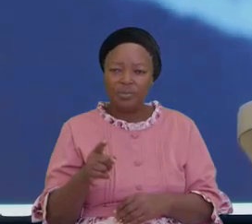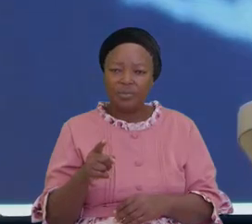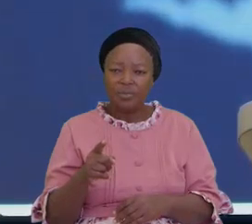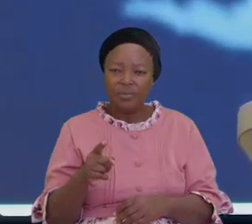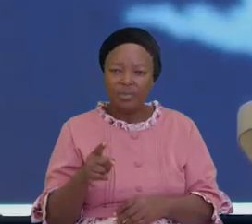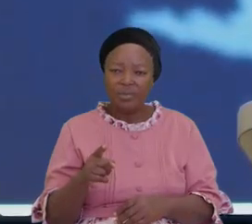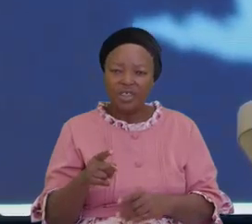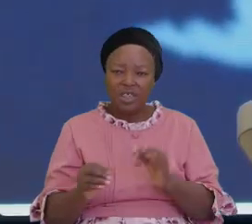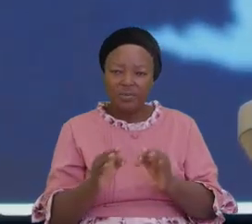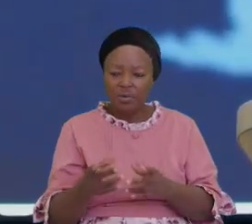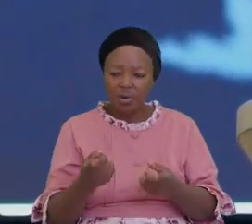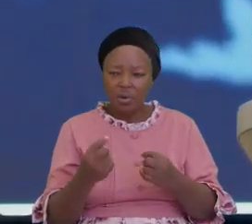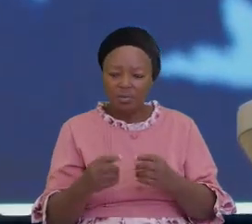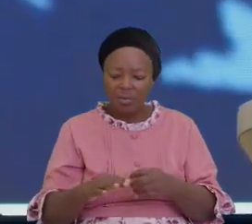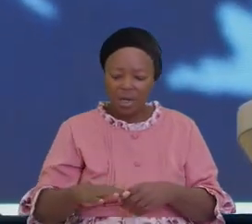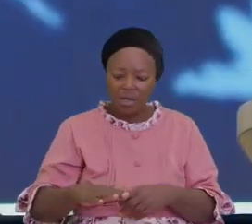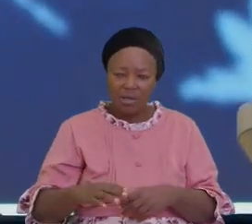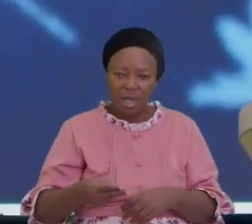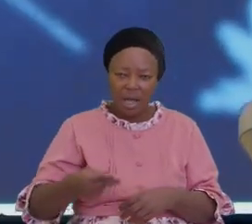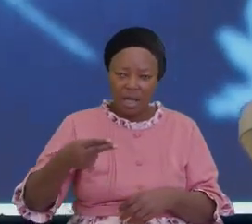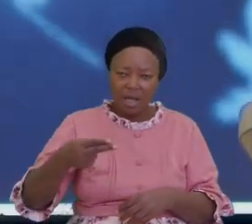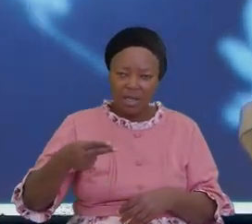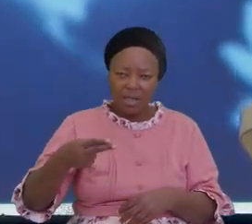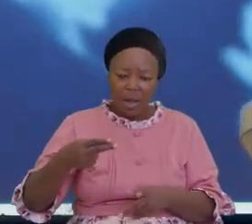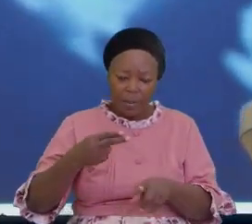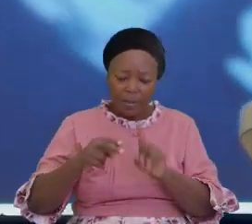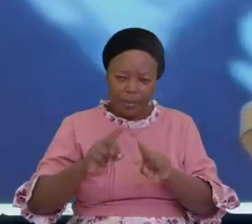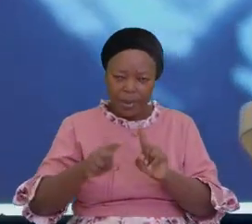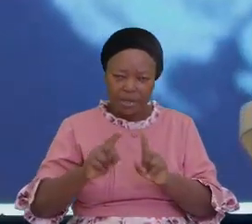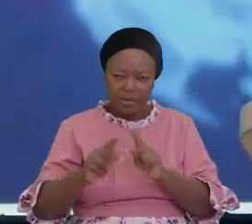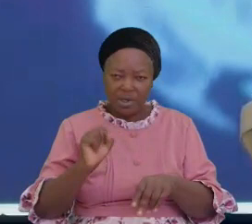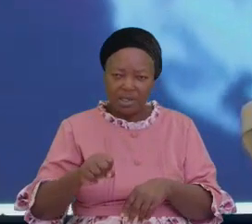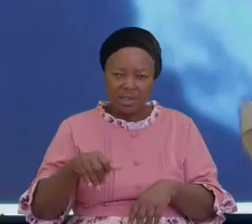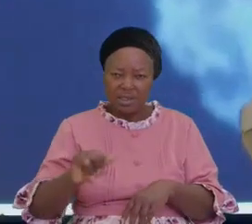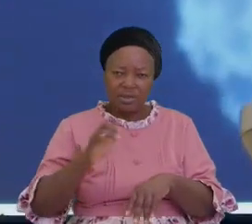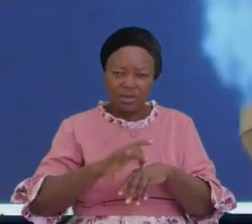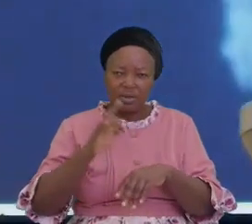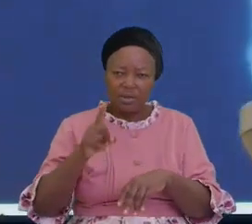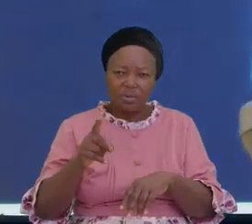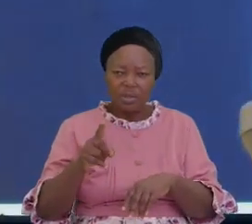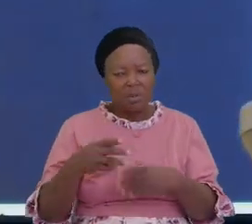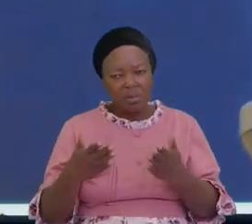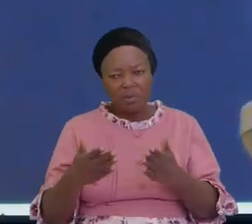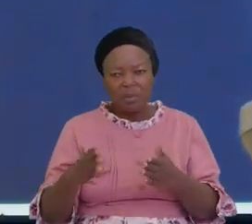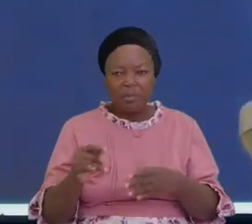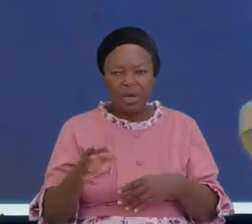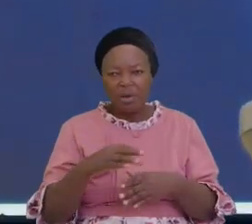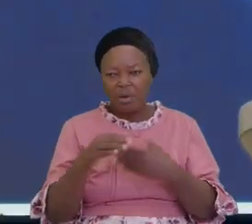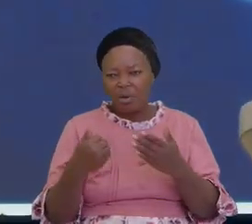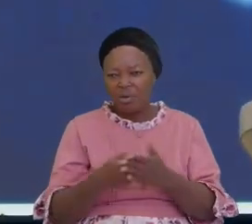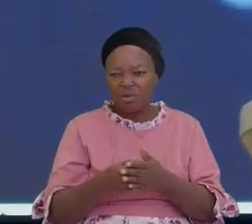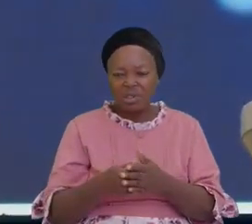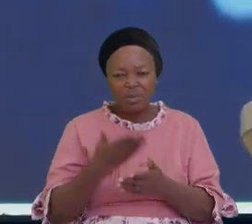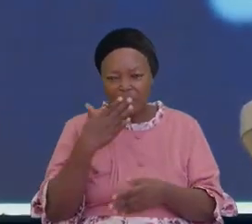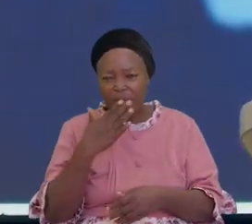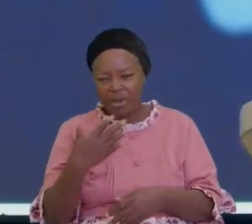If you come high, but was still reachable by the devices of women.